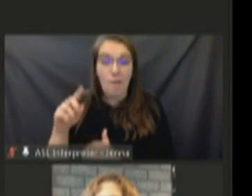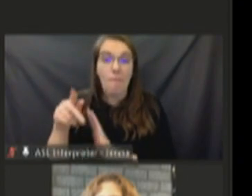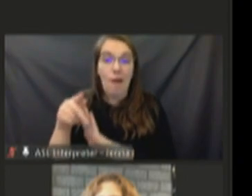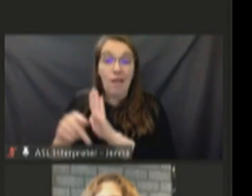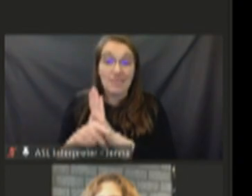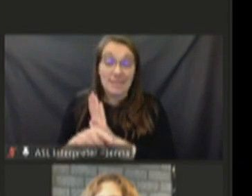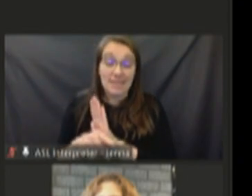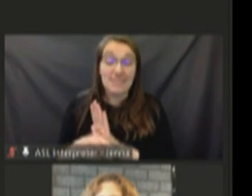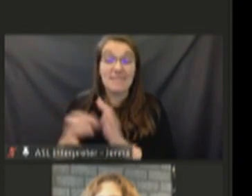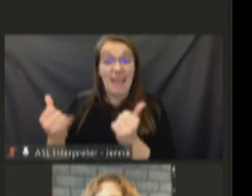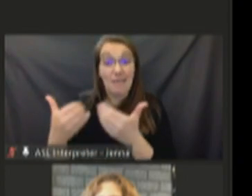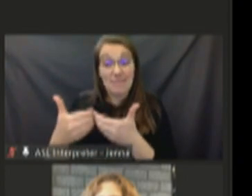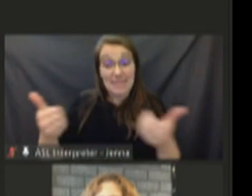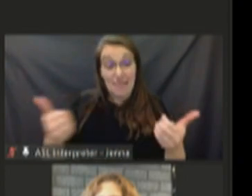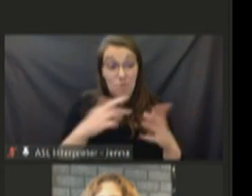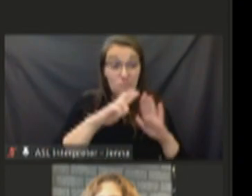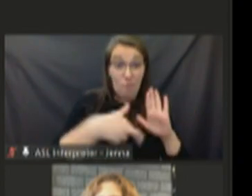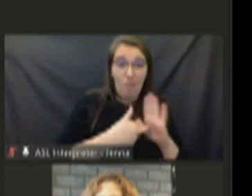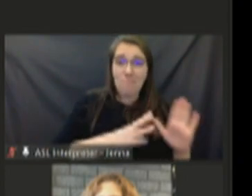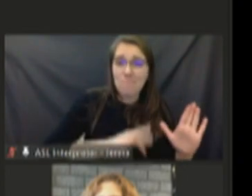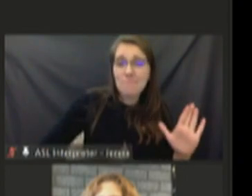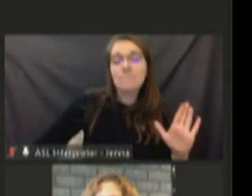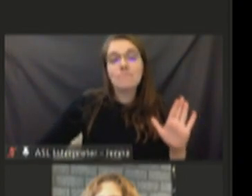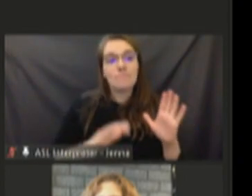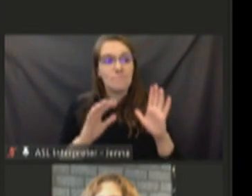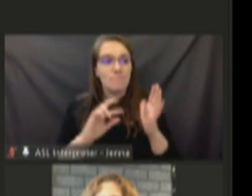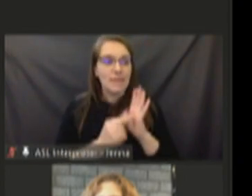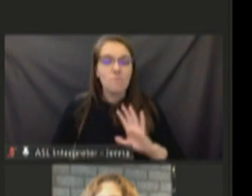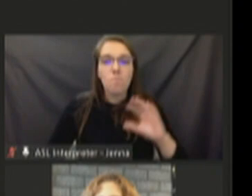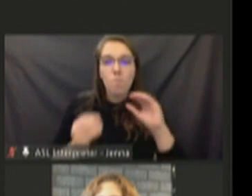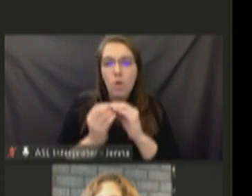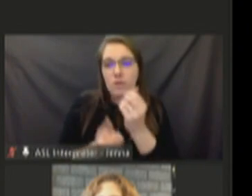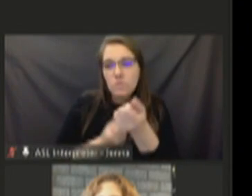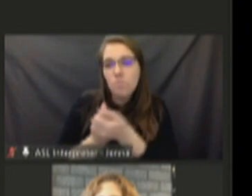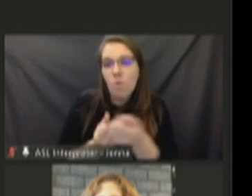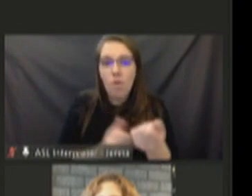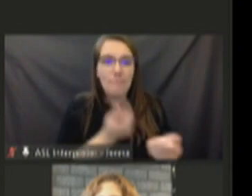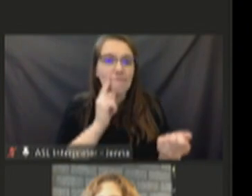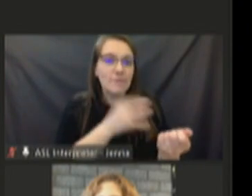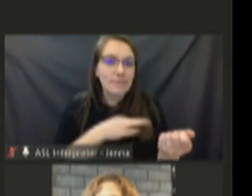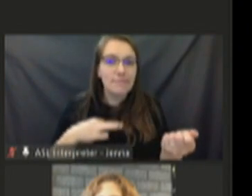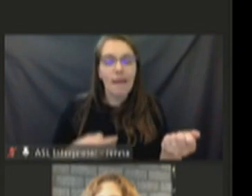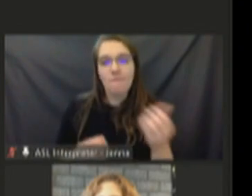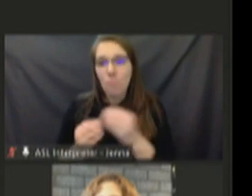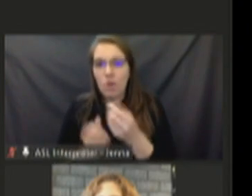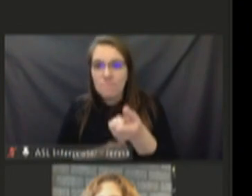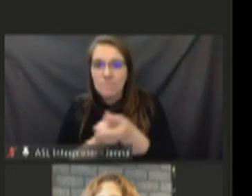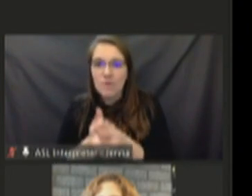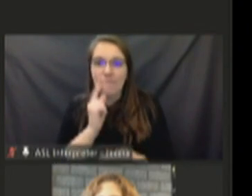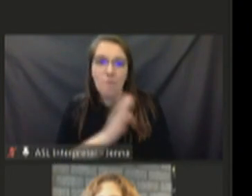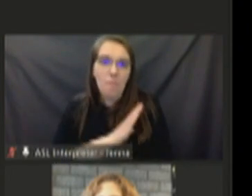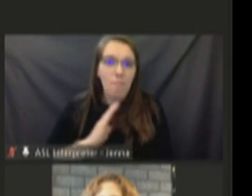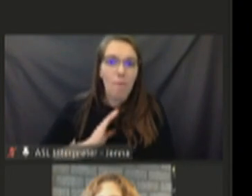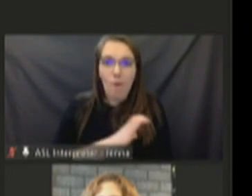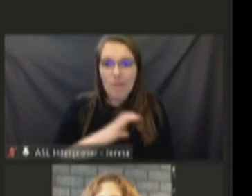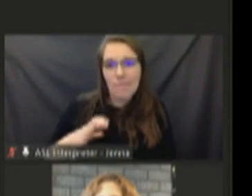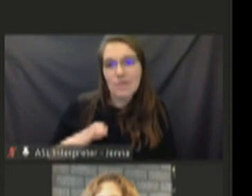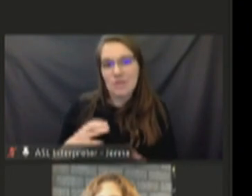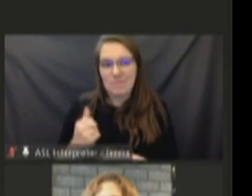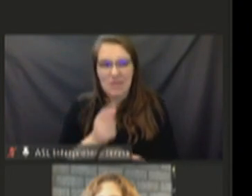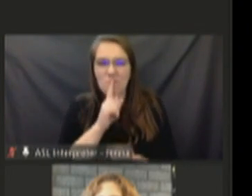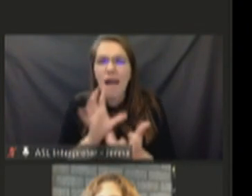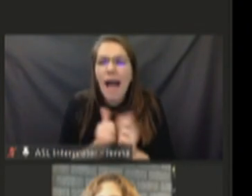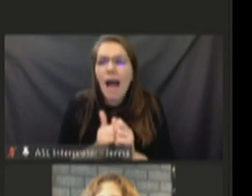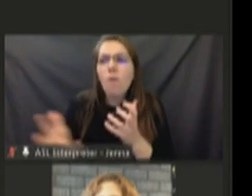out, provide more support for staff and board members and think about how do we get more people involved on the boards and commissions.